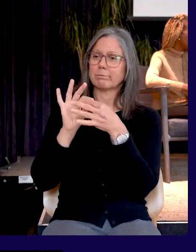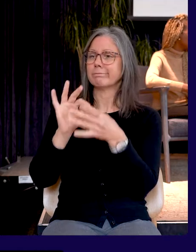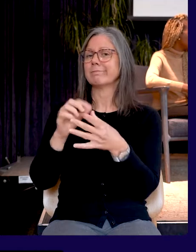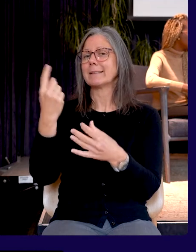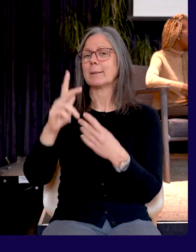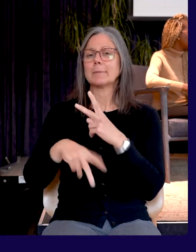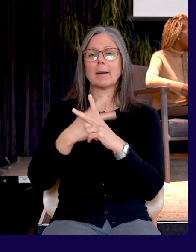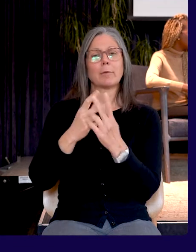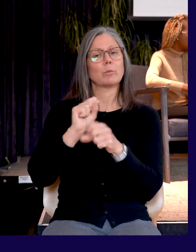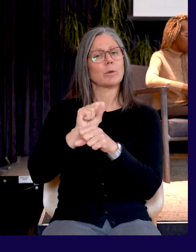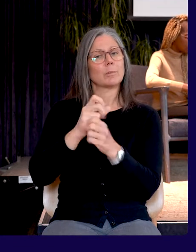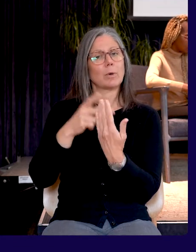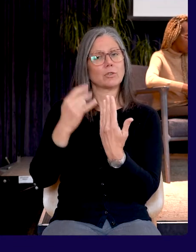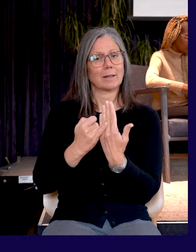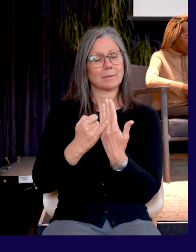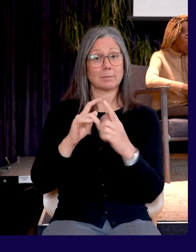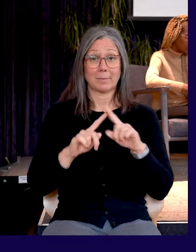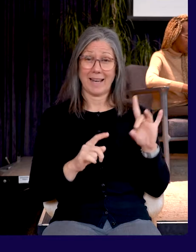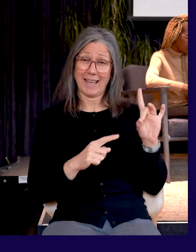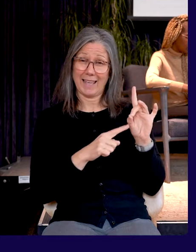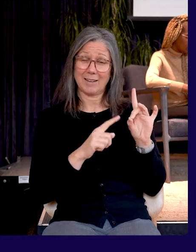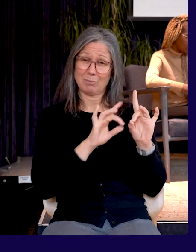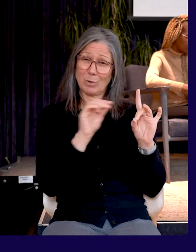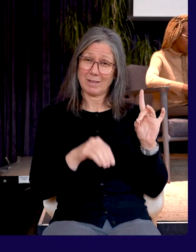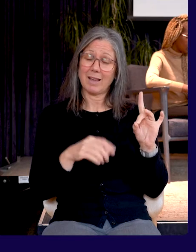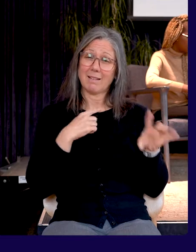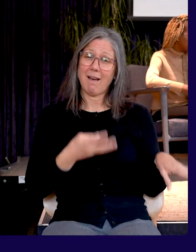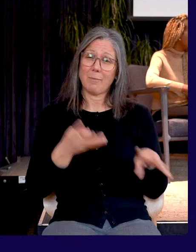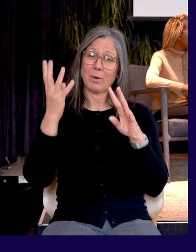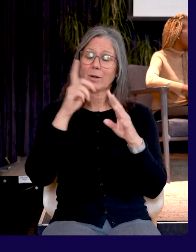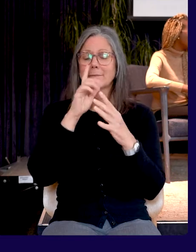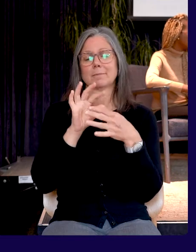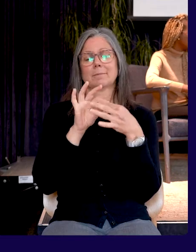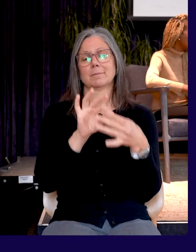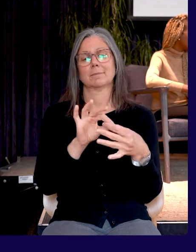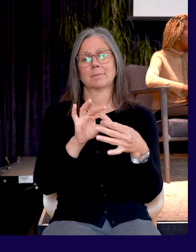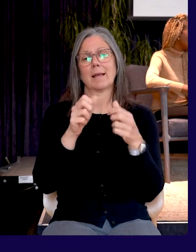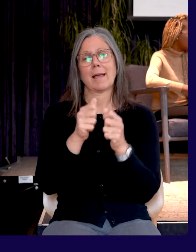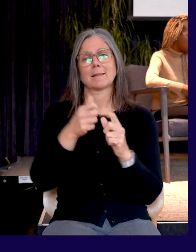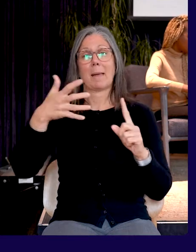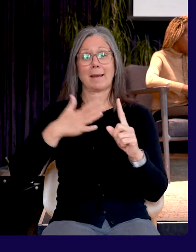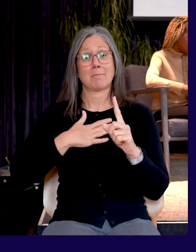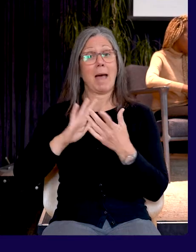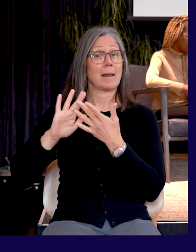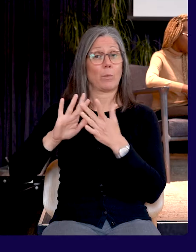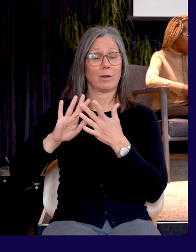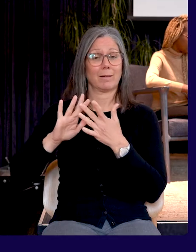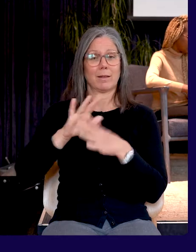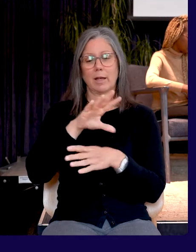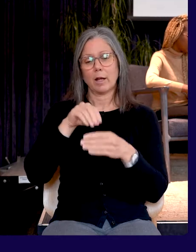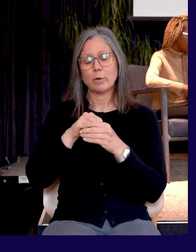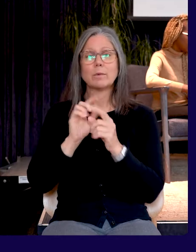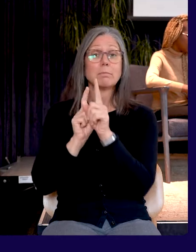kind of project at work. Only 8% of the goals that are uploaded are related to expanding my network, which includes